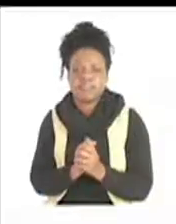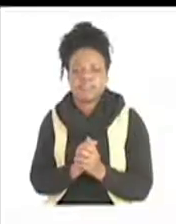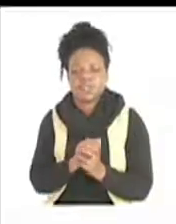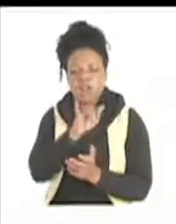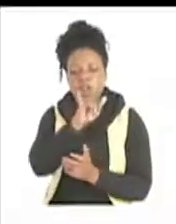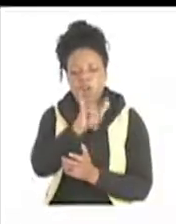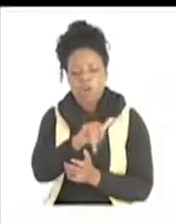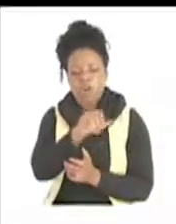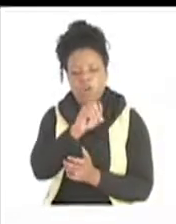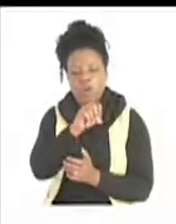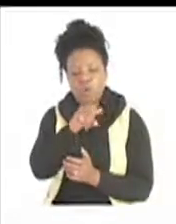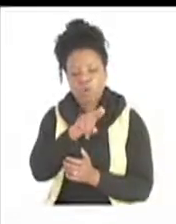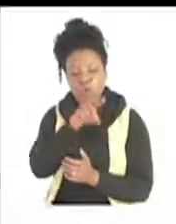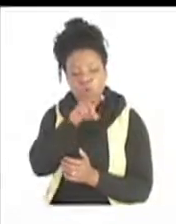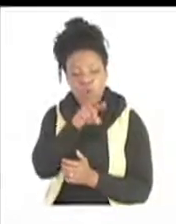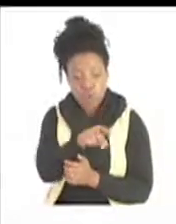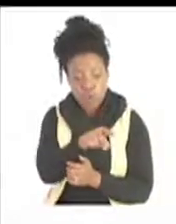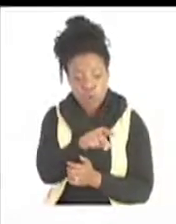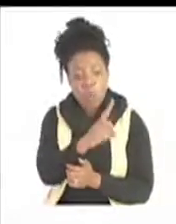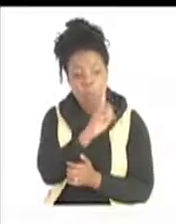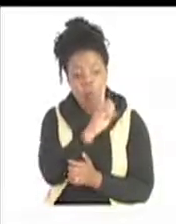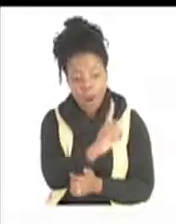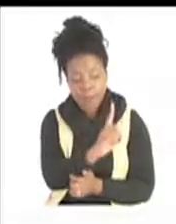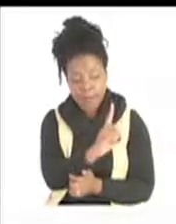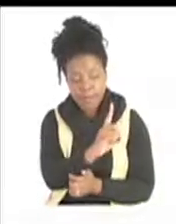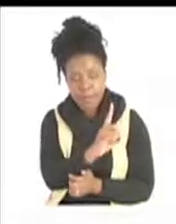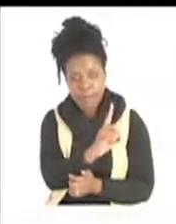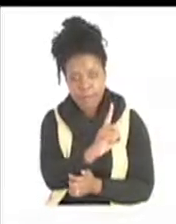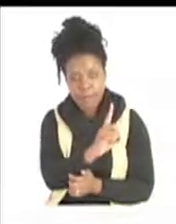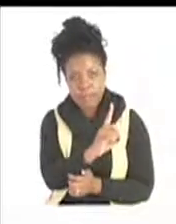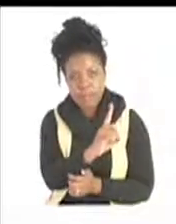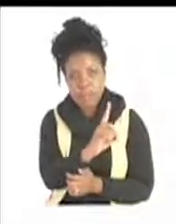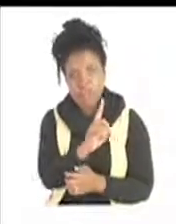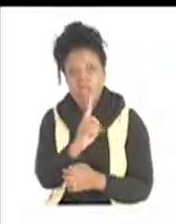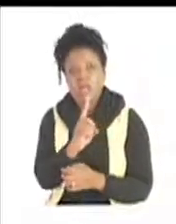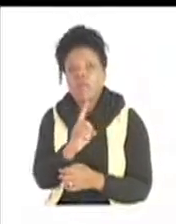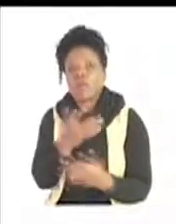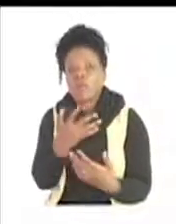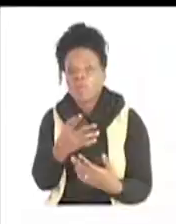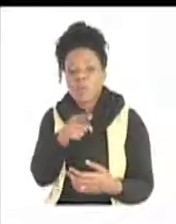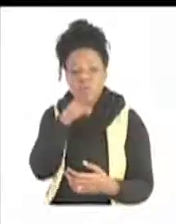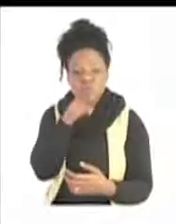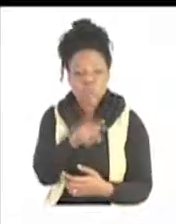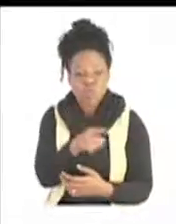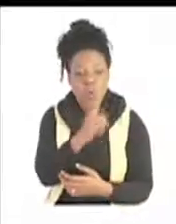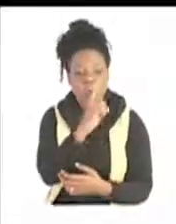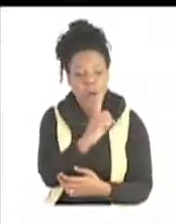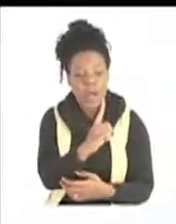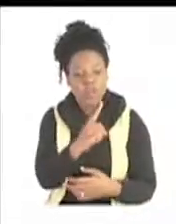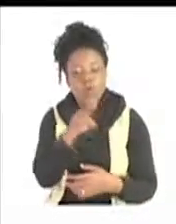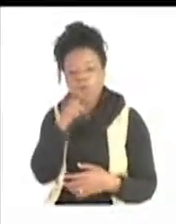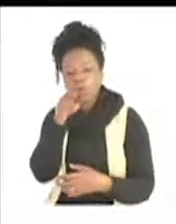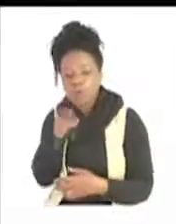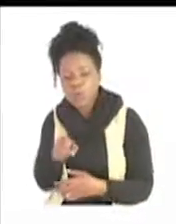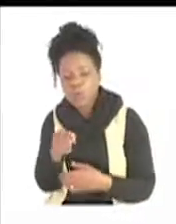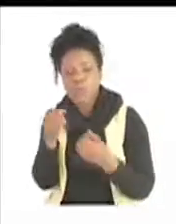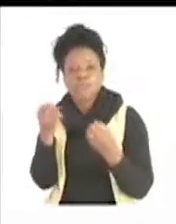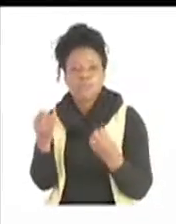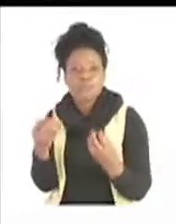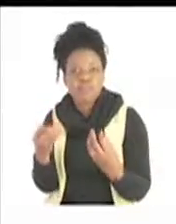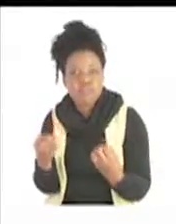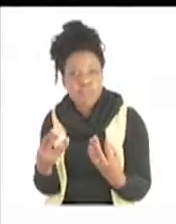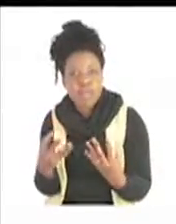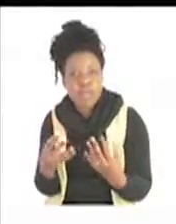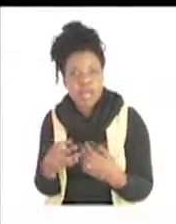You. You can be one person, or when we are referring to more people. So if